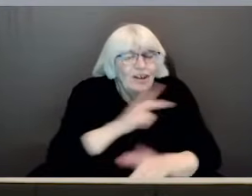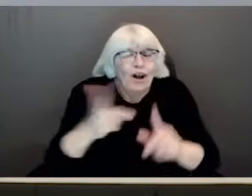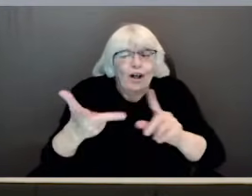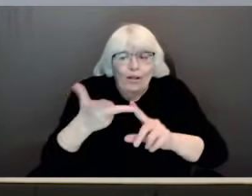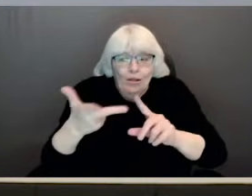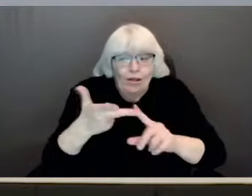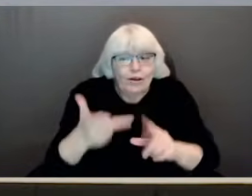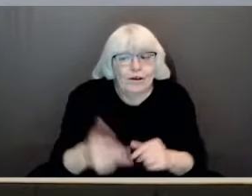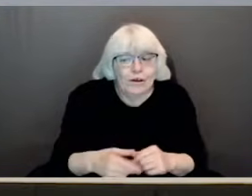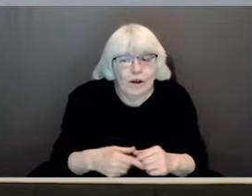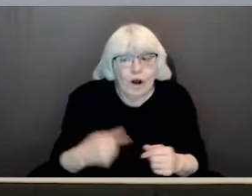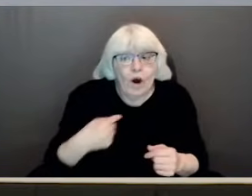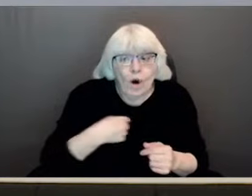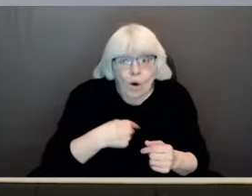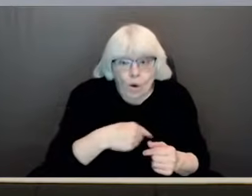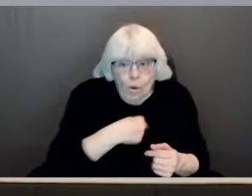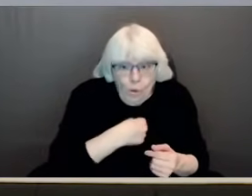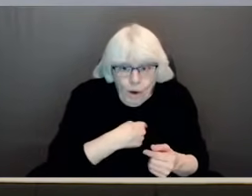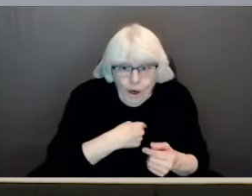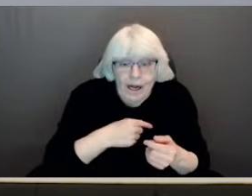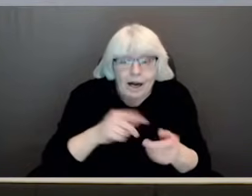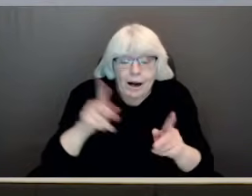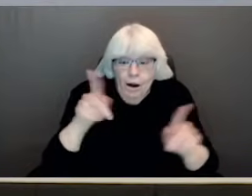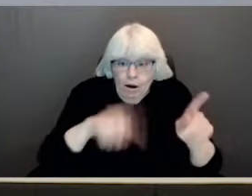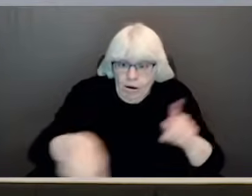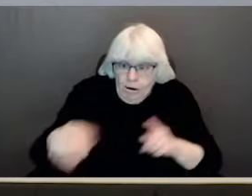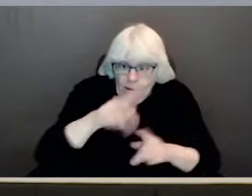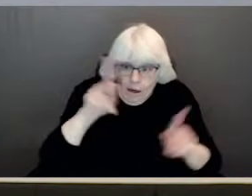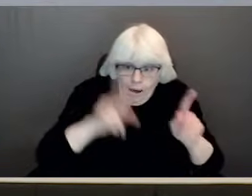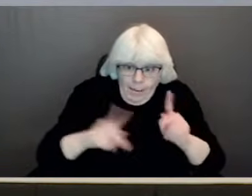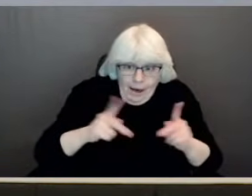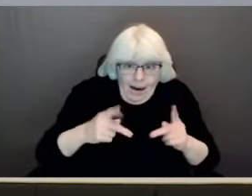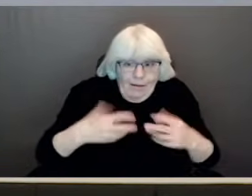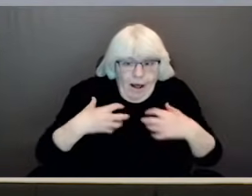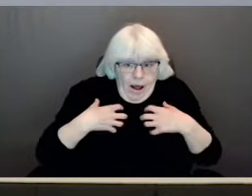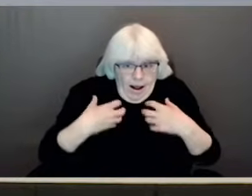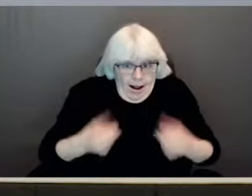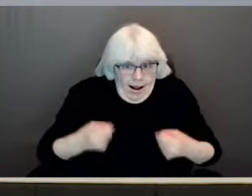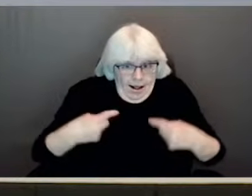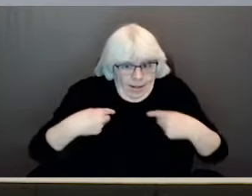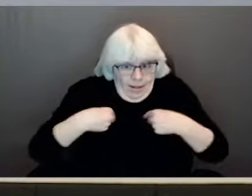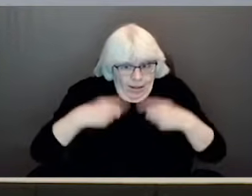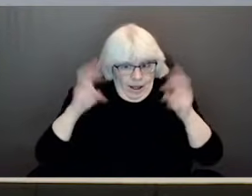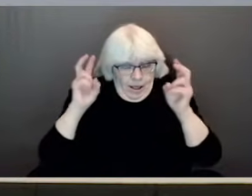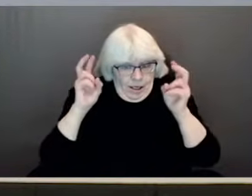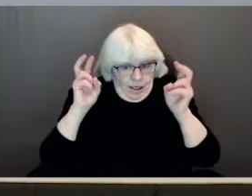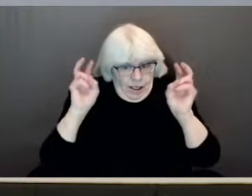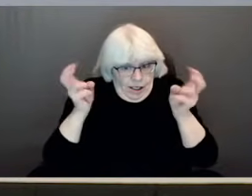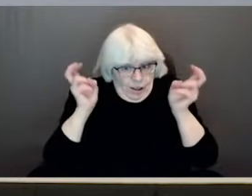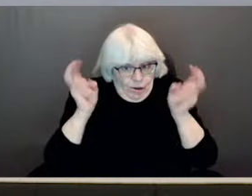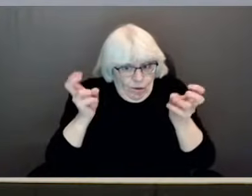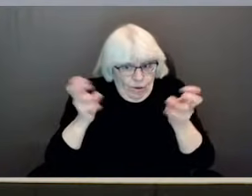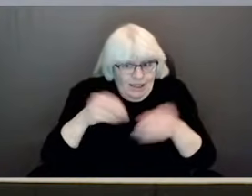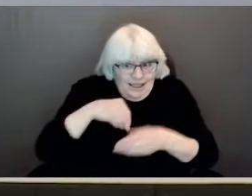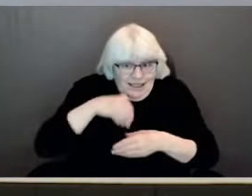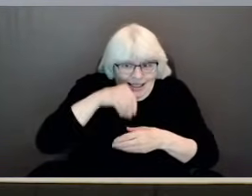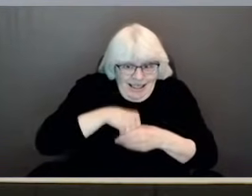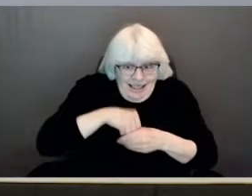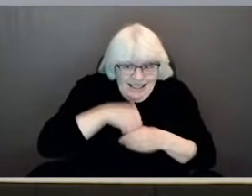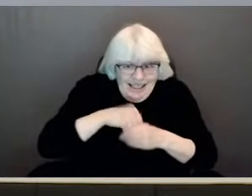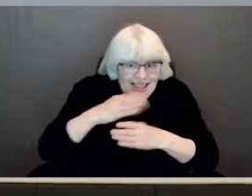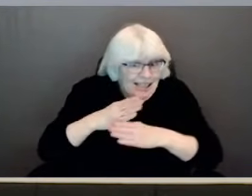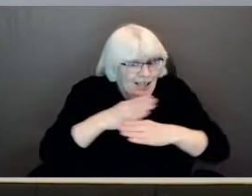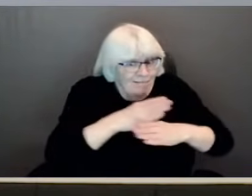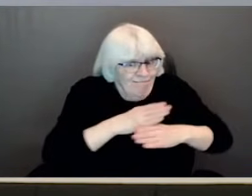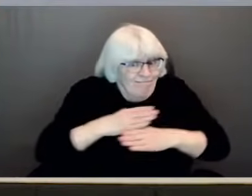quite a definition of who is considered immunocompromised, that they can go to pharmacy or public health clinics and